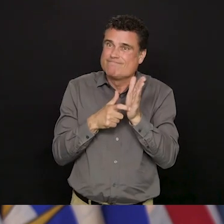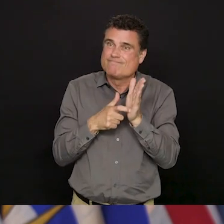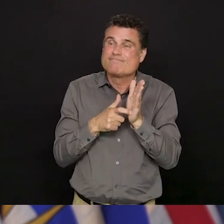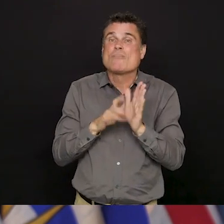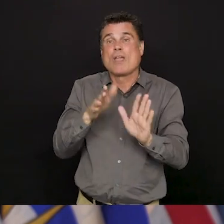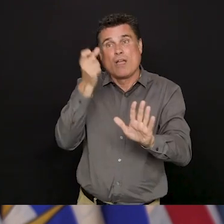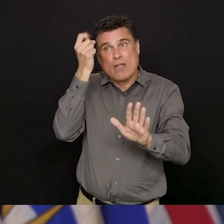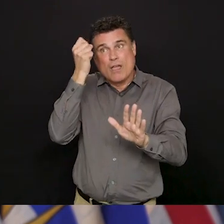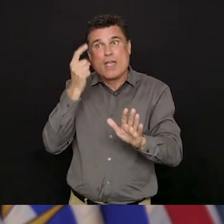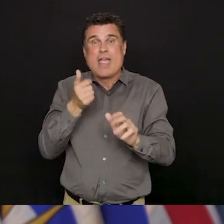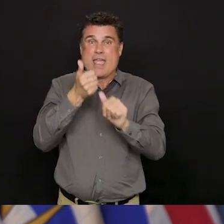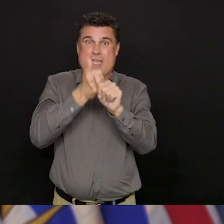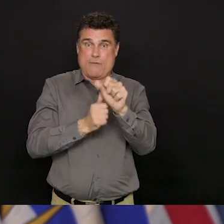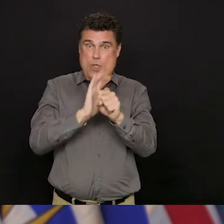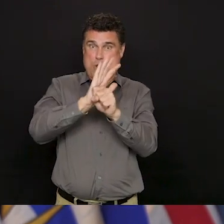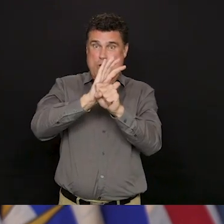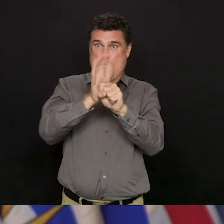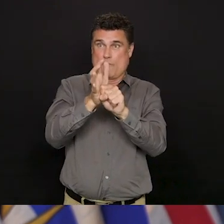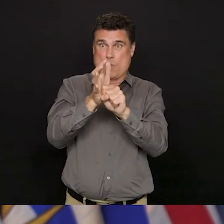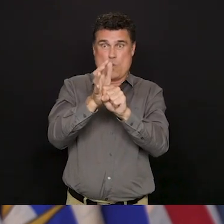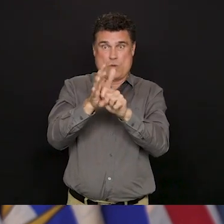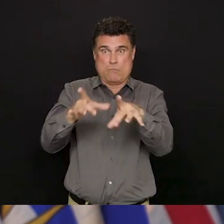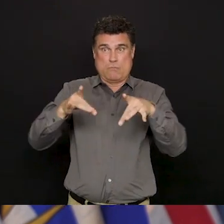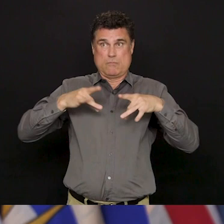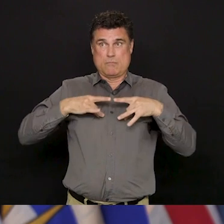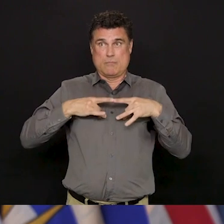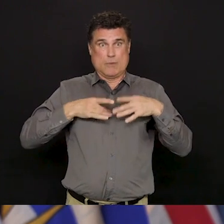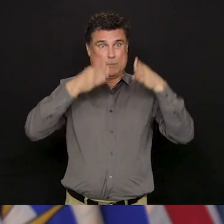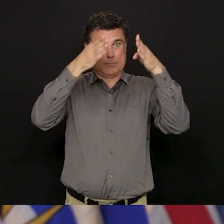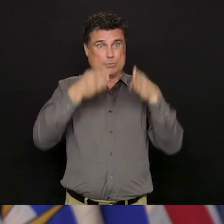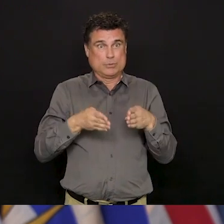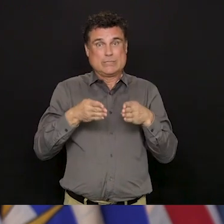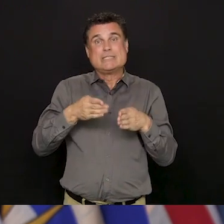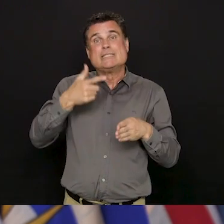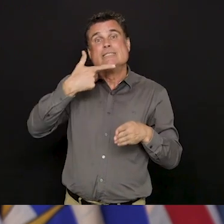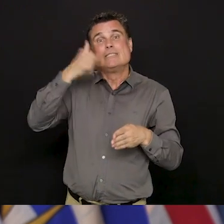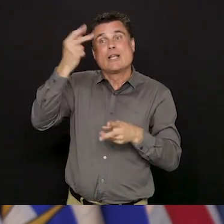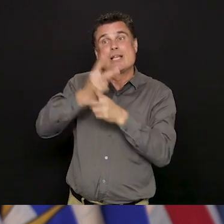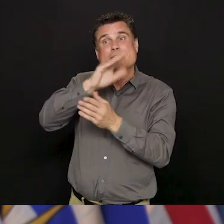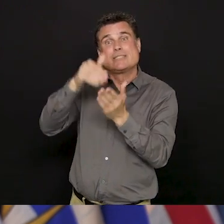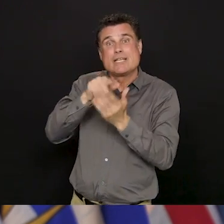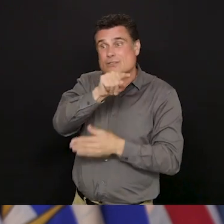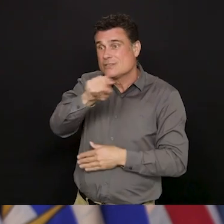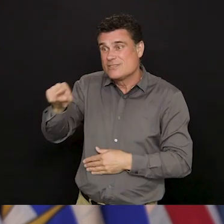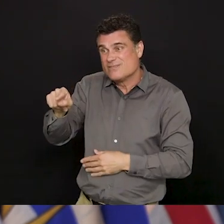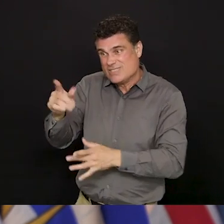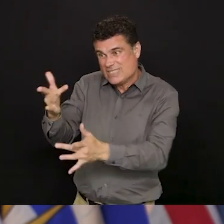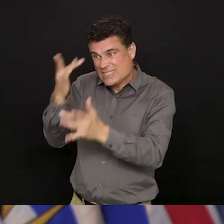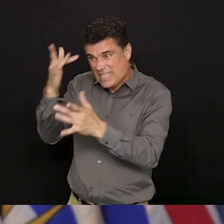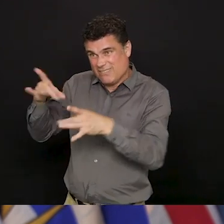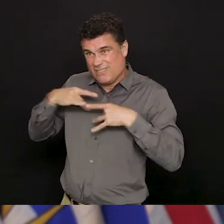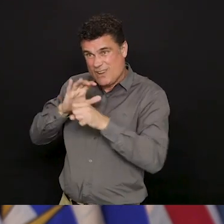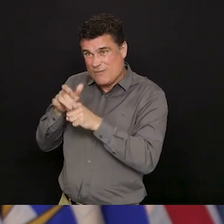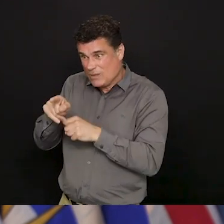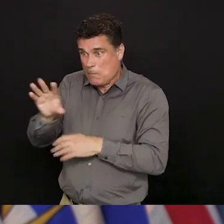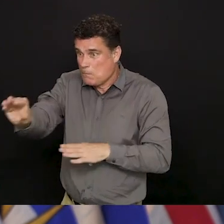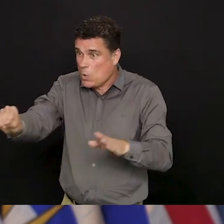the resident's wishes, and how well somebody is able to be cared for and isolated within the facility.